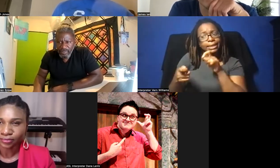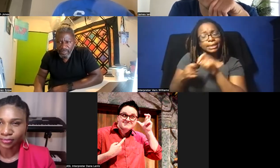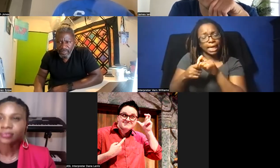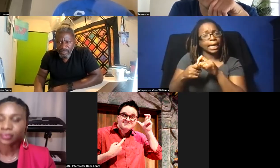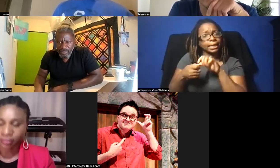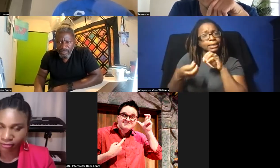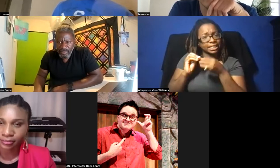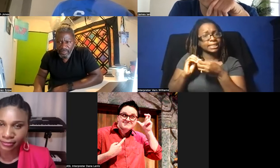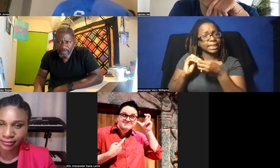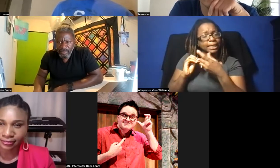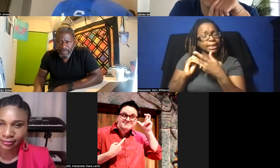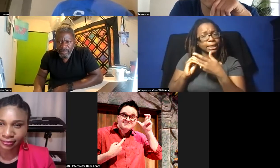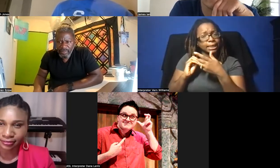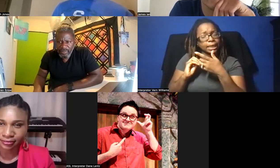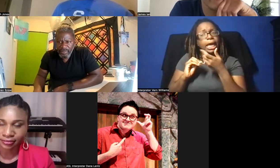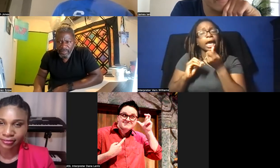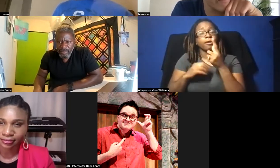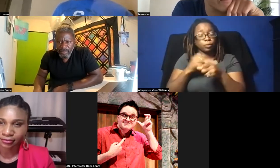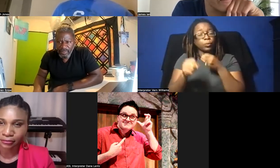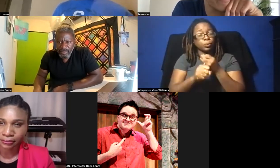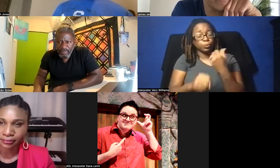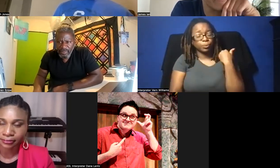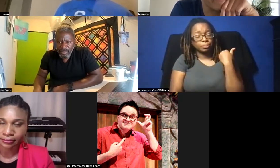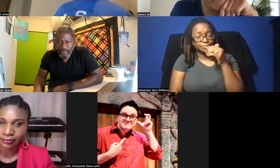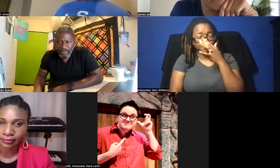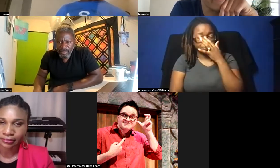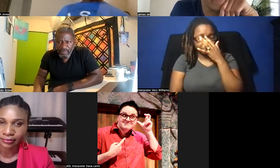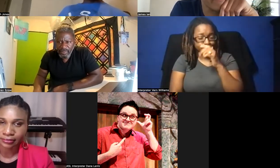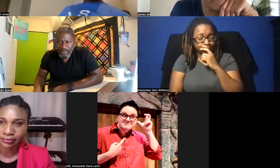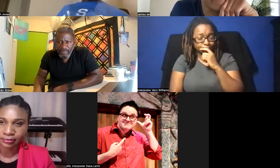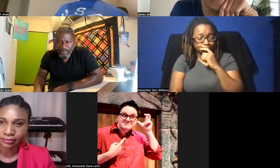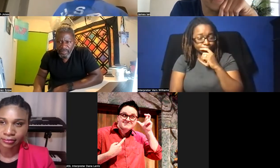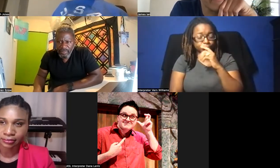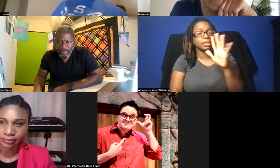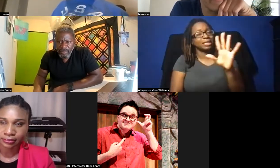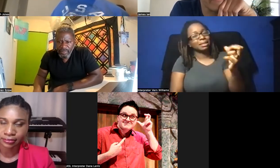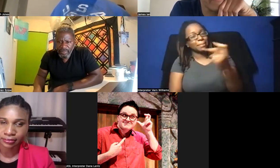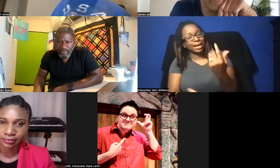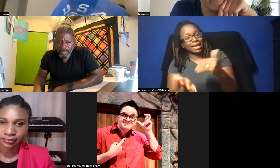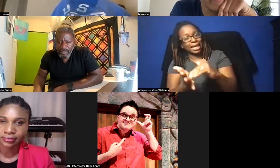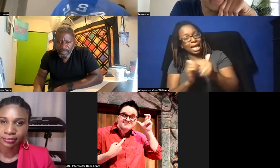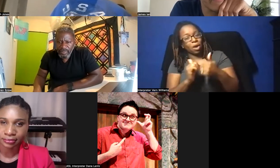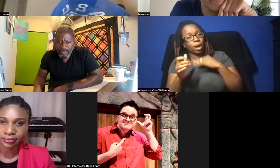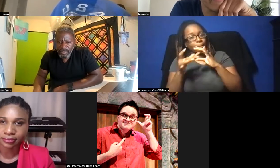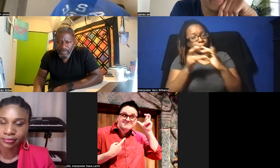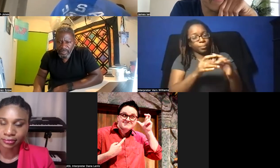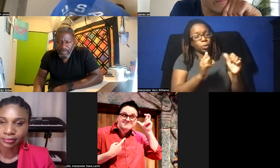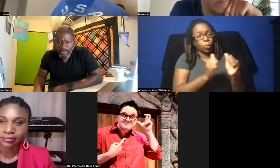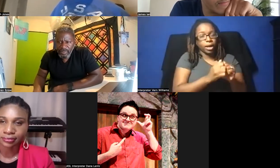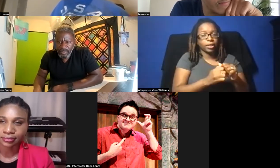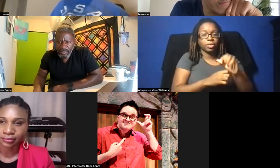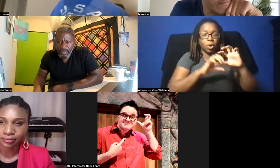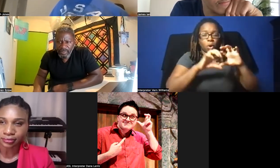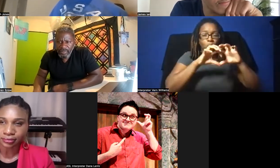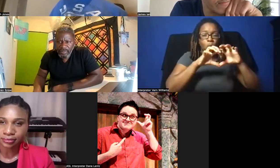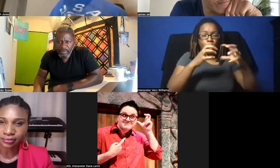statistic. A few years ago, and this kind of circles back to how I even got connected with Golden Voice, but a few